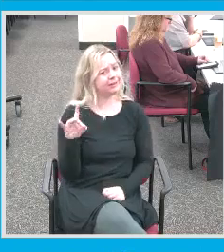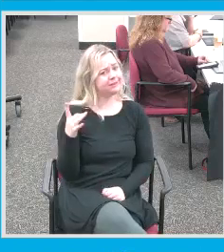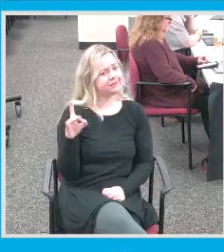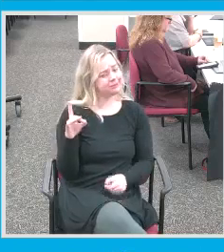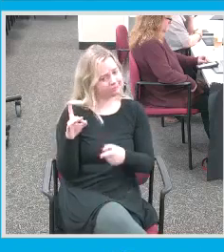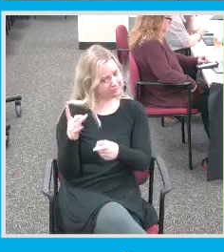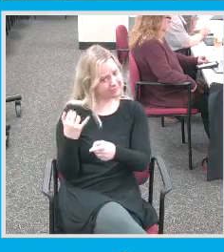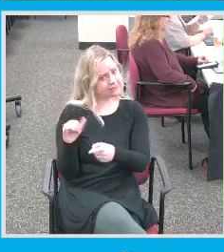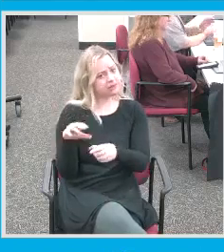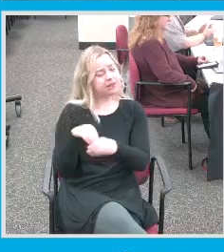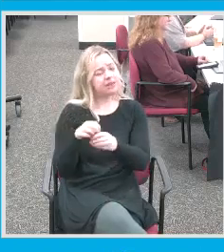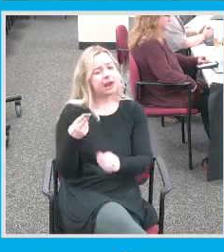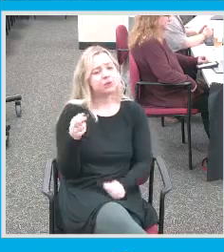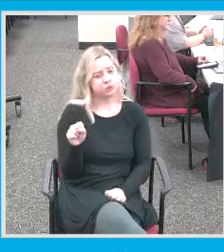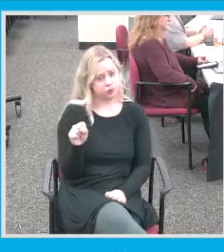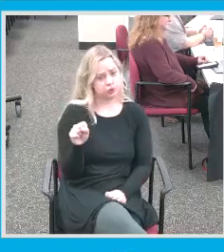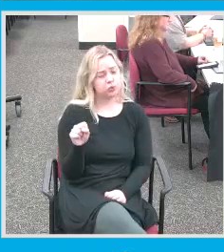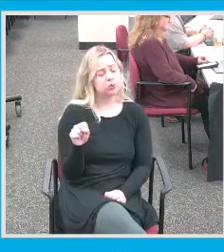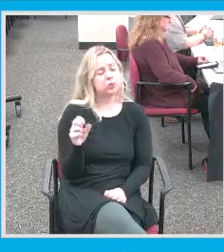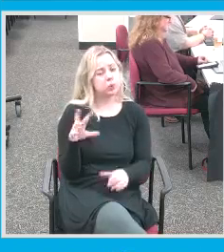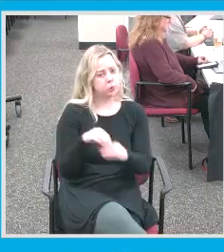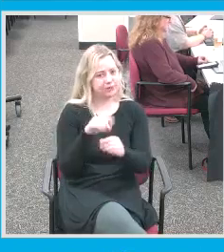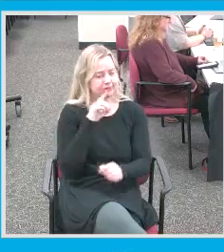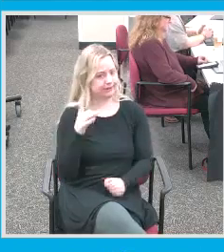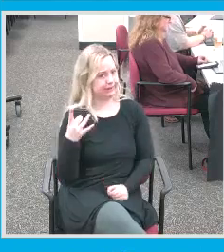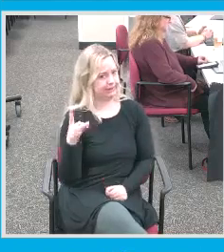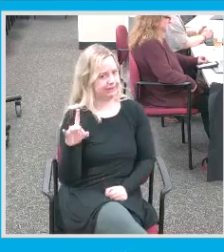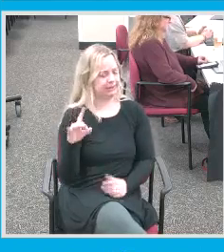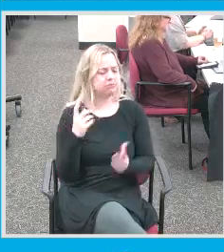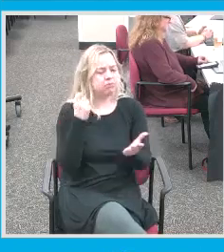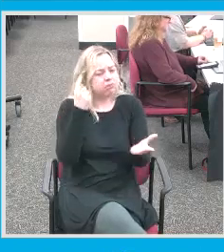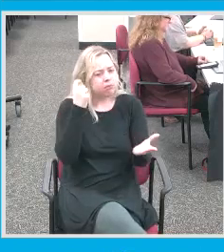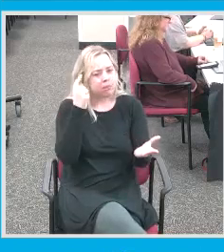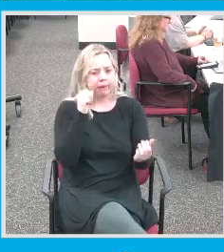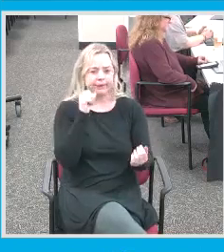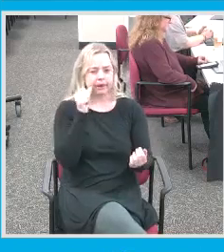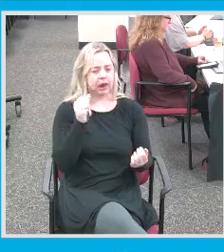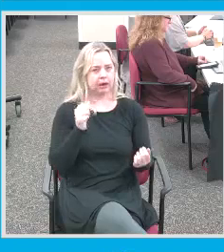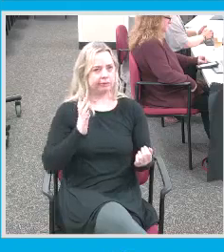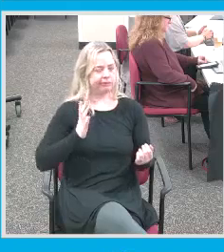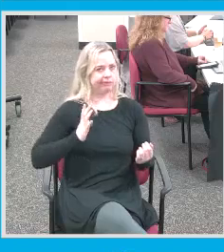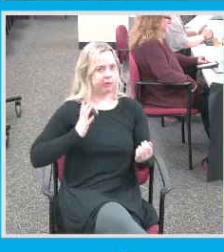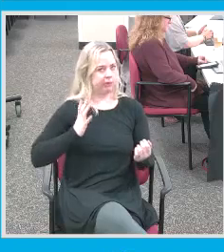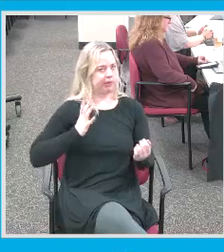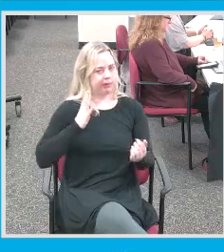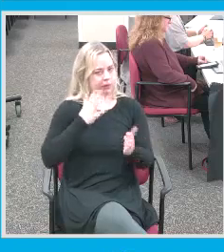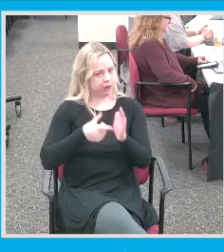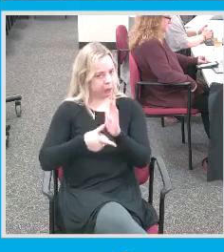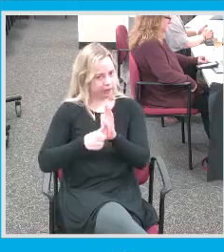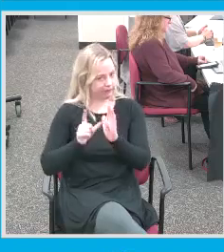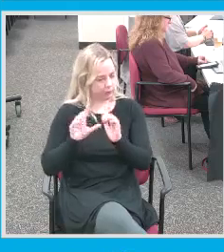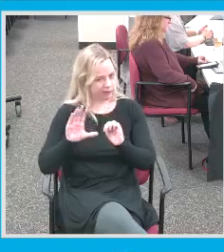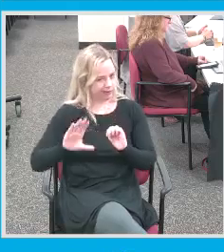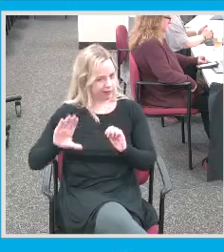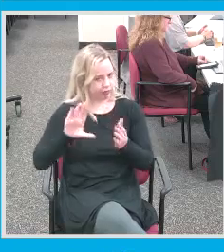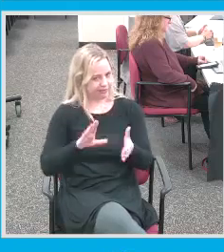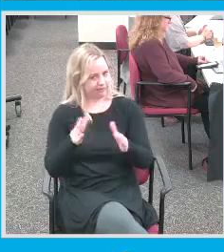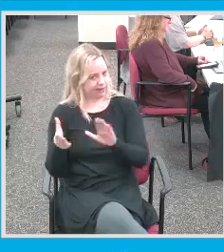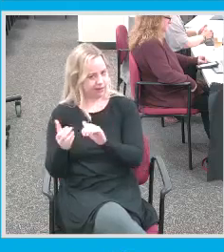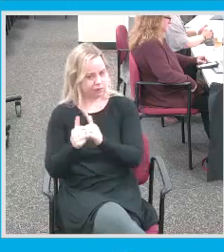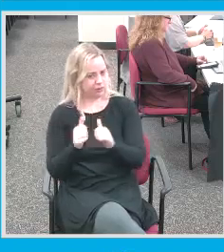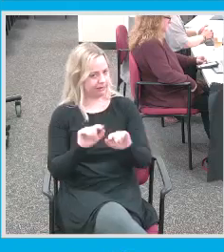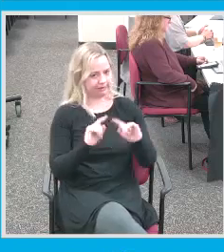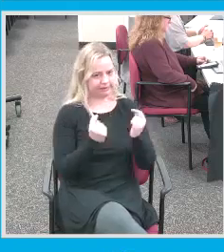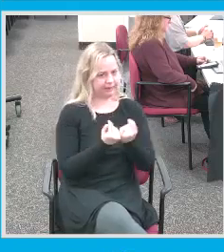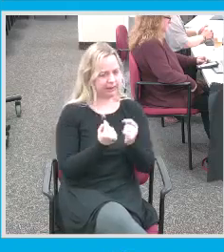or transitioning from high school. And so even though we don't formally review their deaths through the child fatality review team, I do